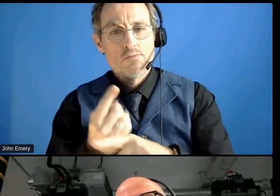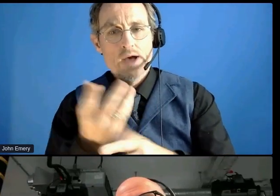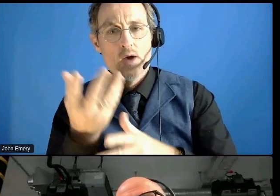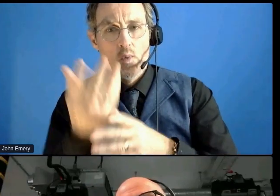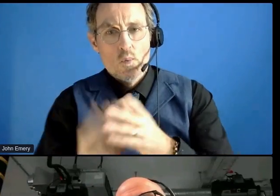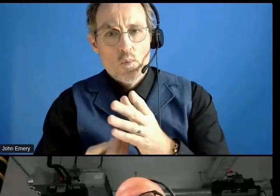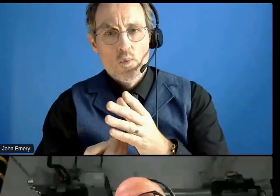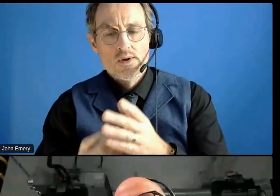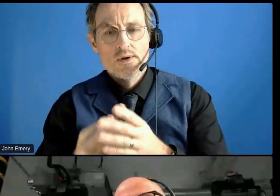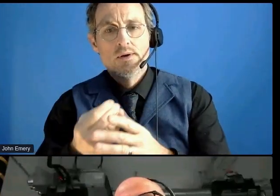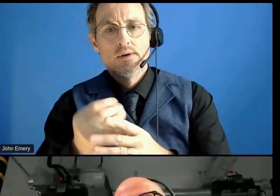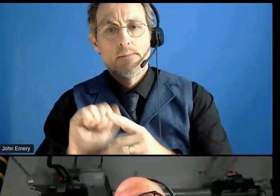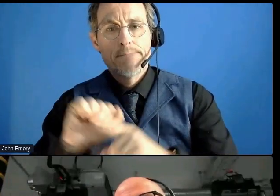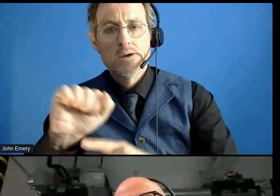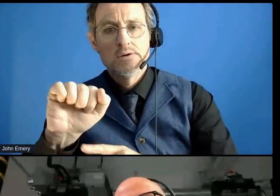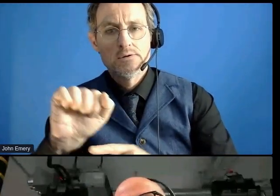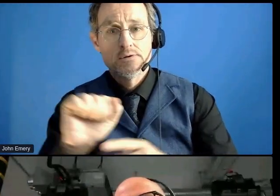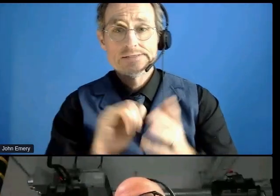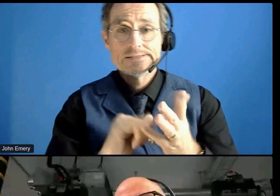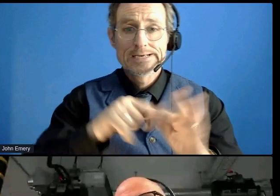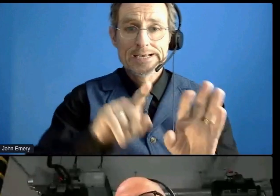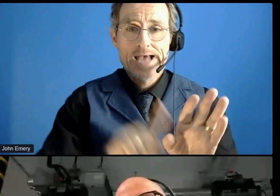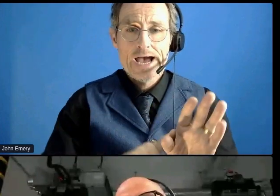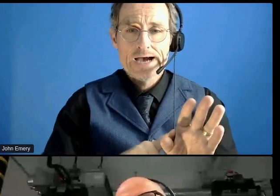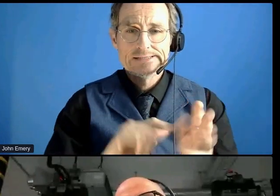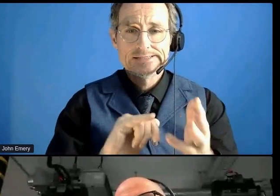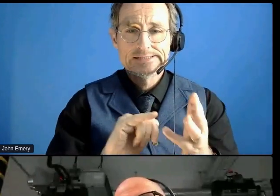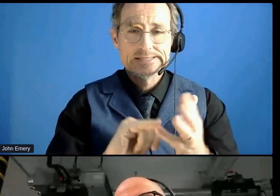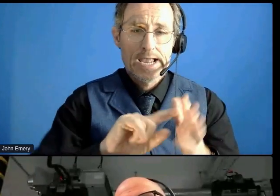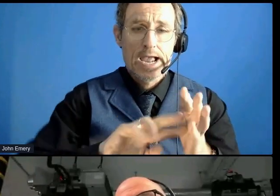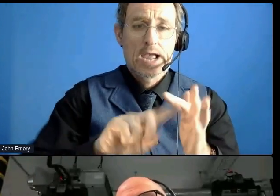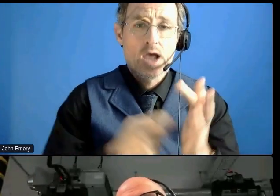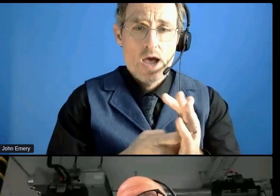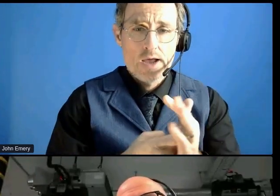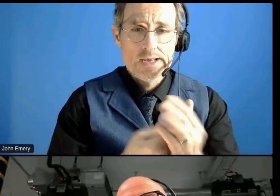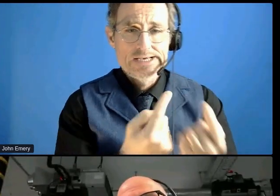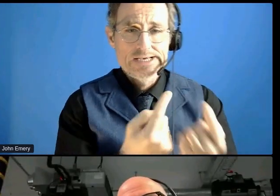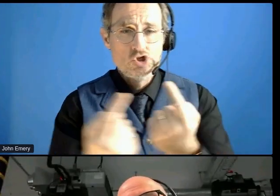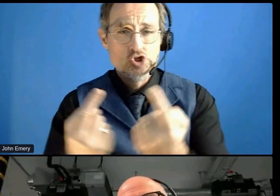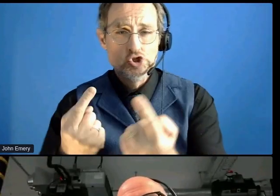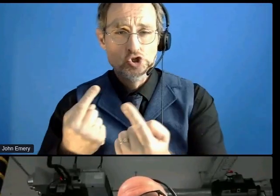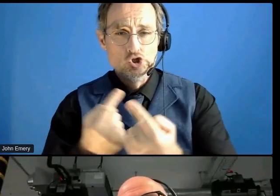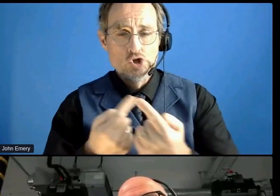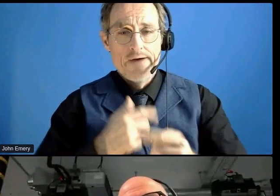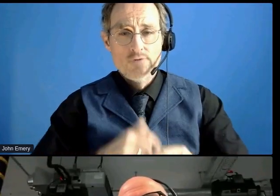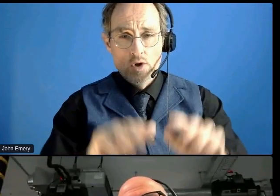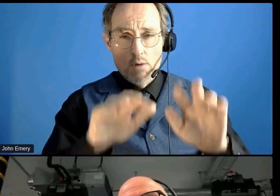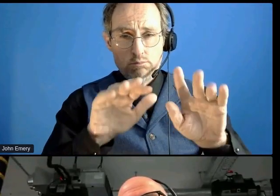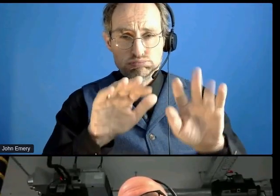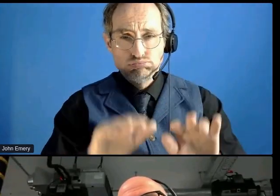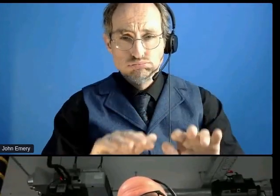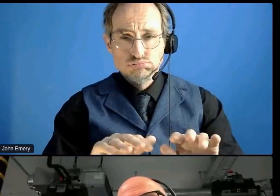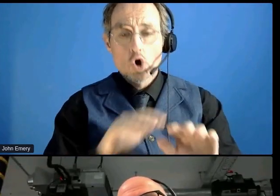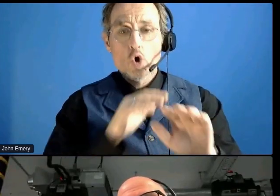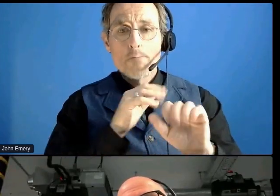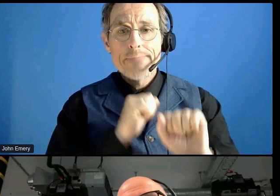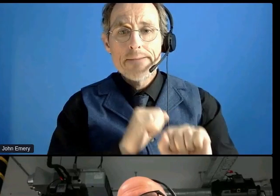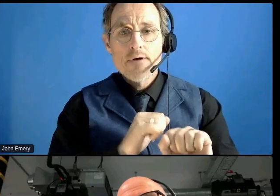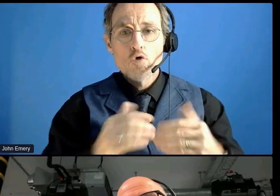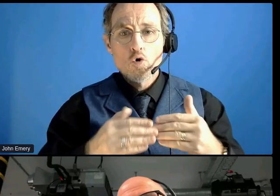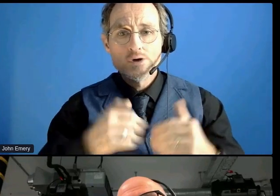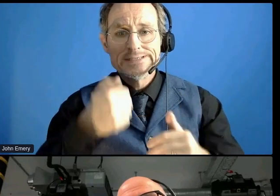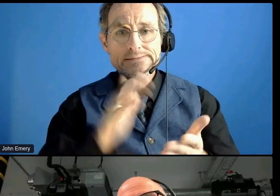for Skyscanner that you do have that chain in mind, that's very much what the person using Skyscanner is looking for, that